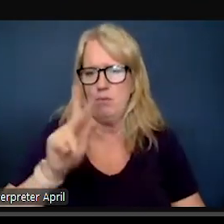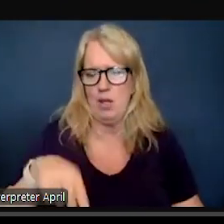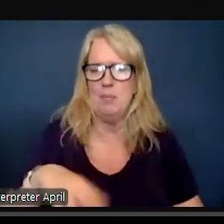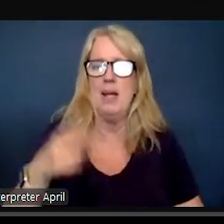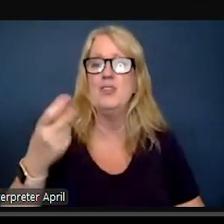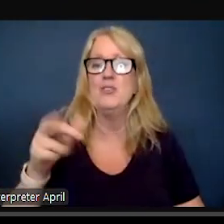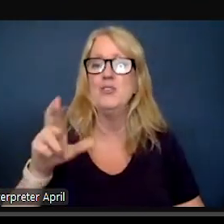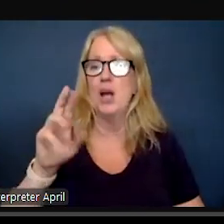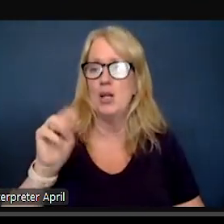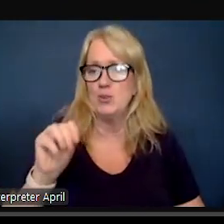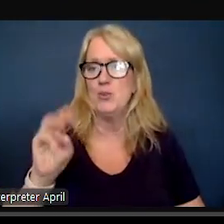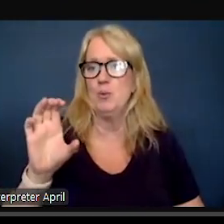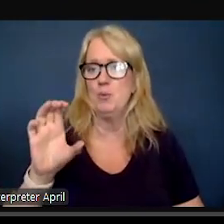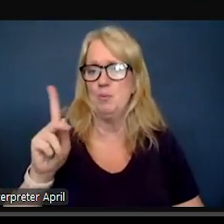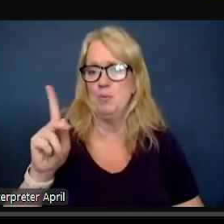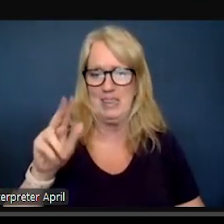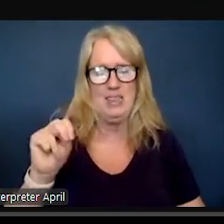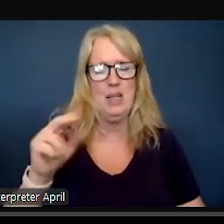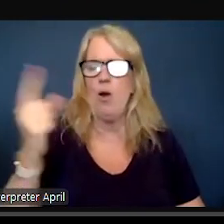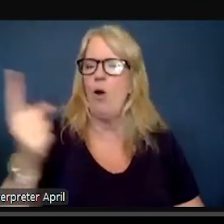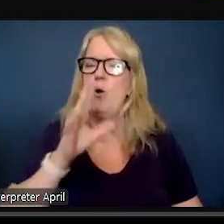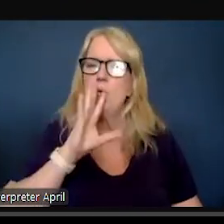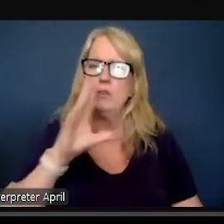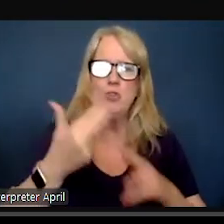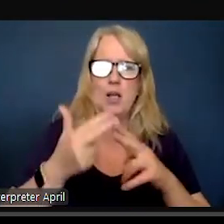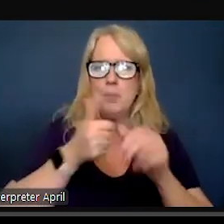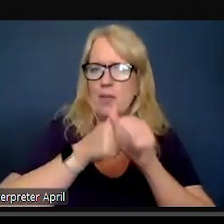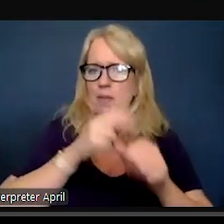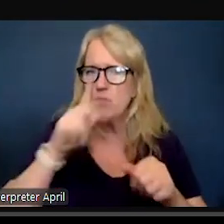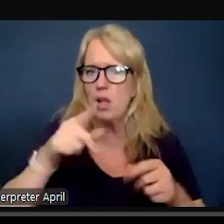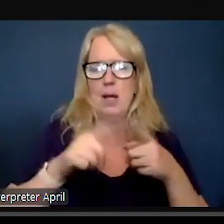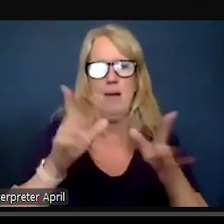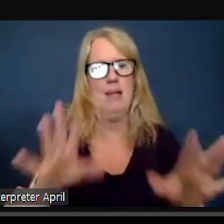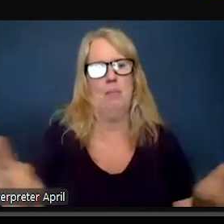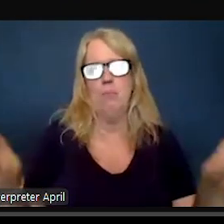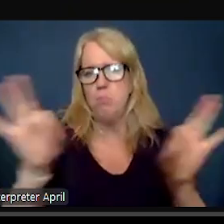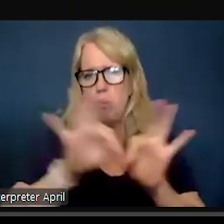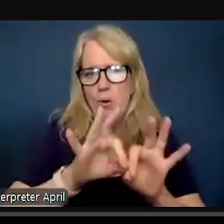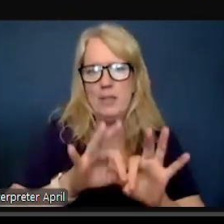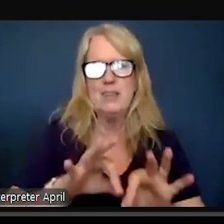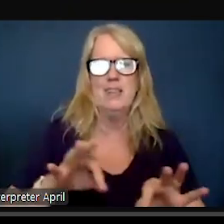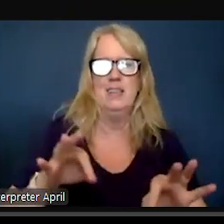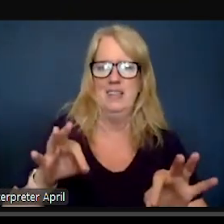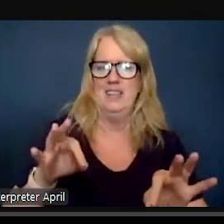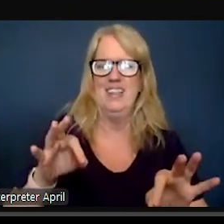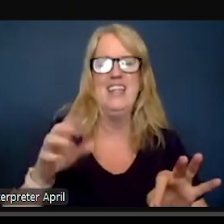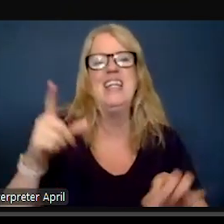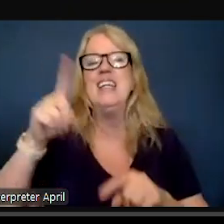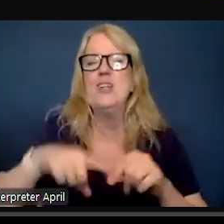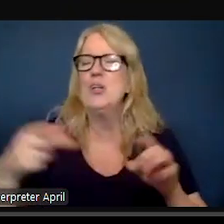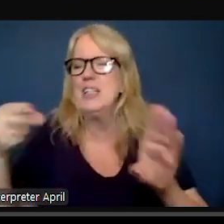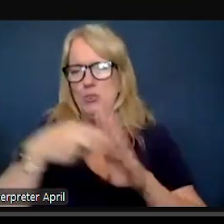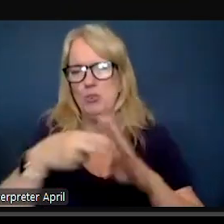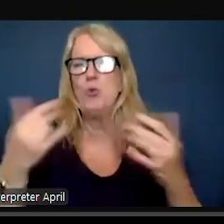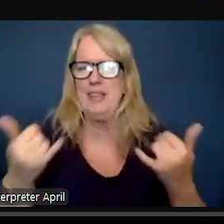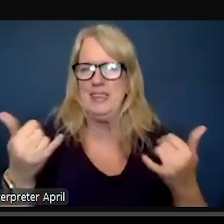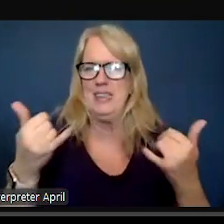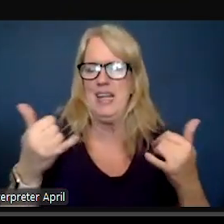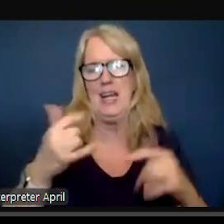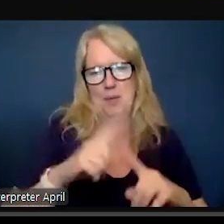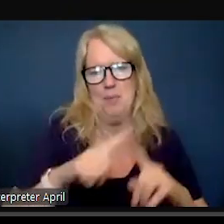Dr. McKeon has always talked about follow-up and the importance of it, and he couldn't be on with us today, but